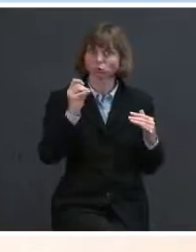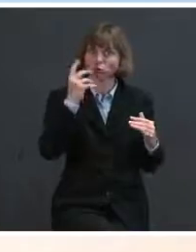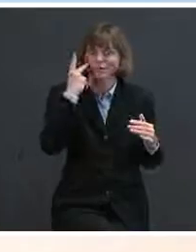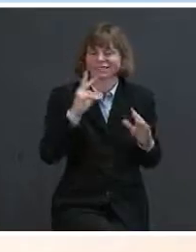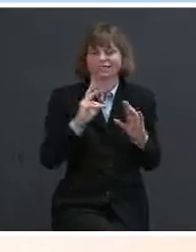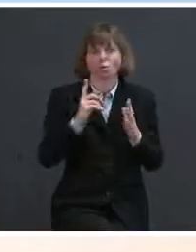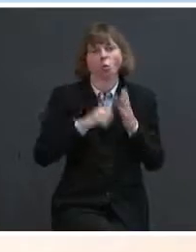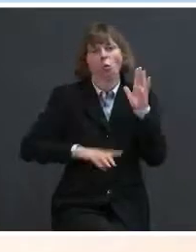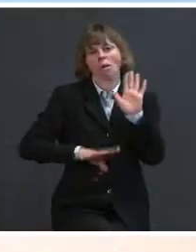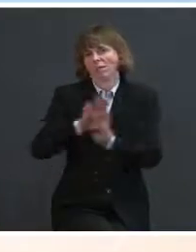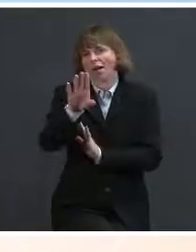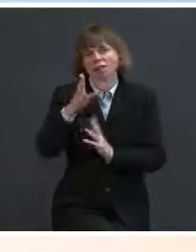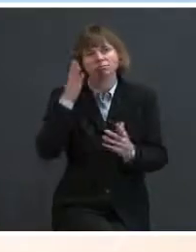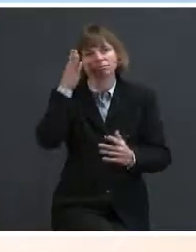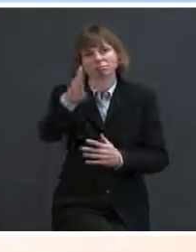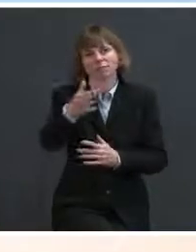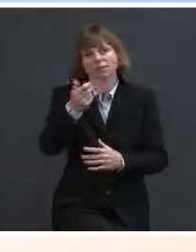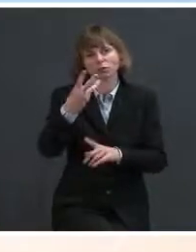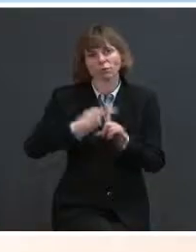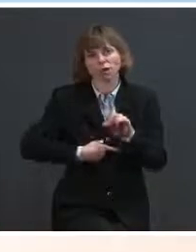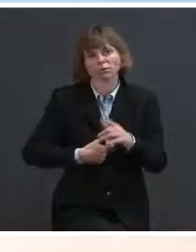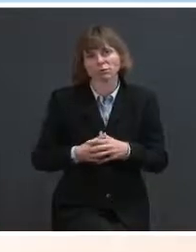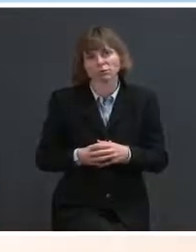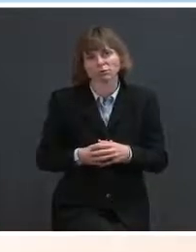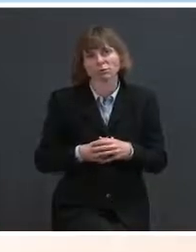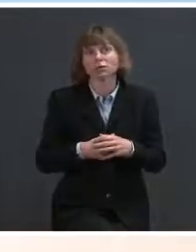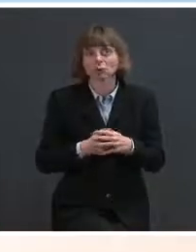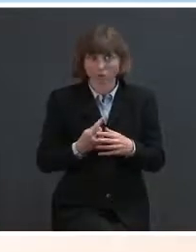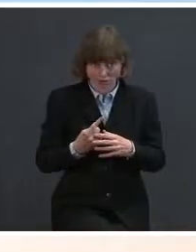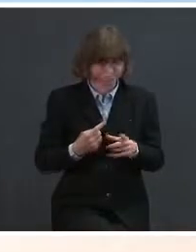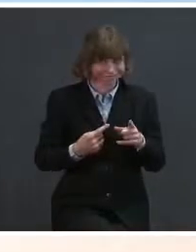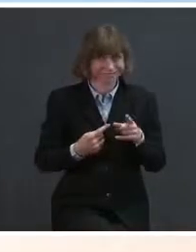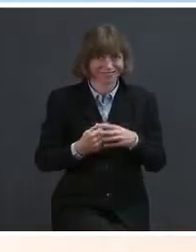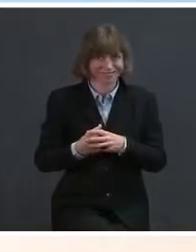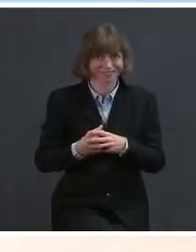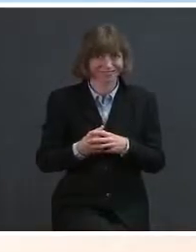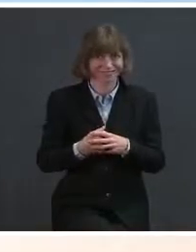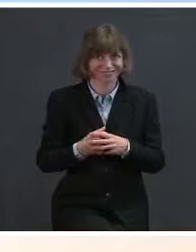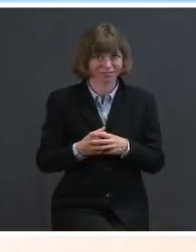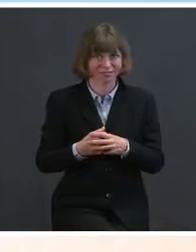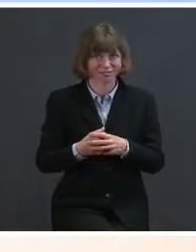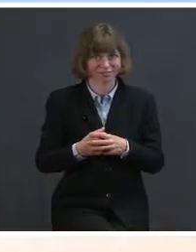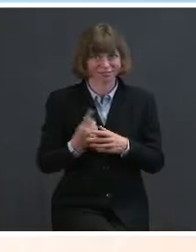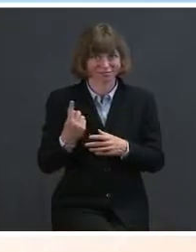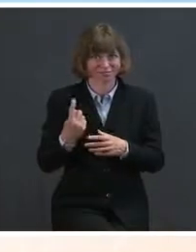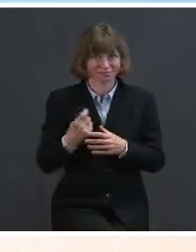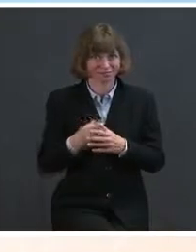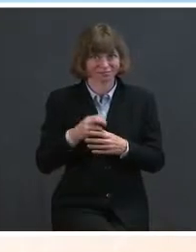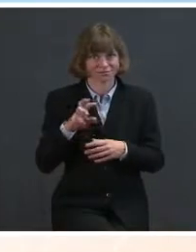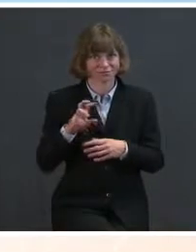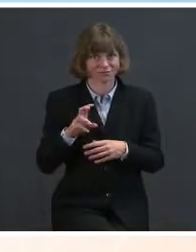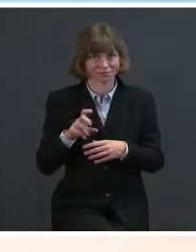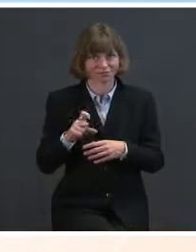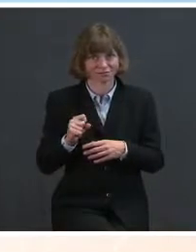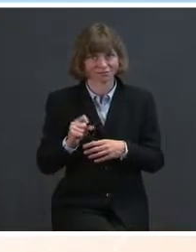of the months to come. Thanks, guys. Please, Jake. Oh, sure. Thank you. We're reporting For Reuters. For Reuters, thank